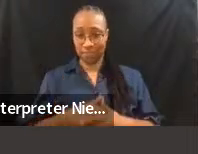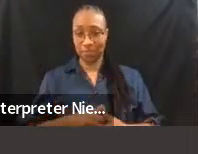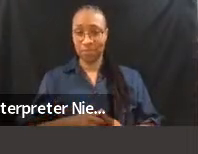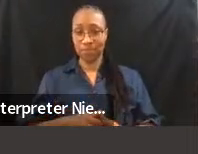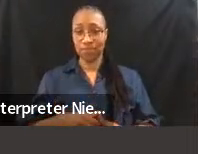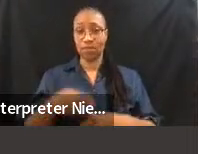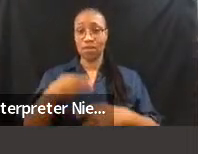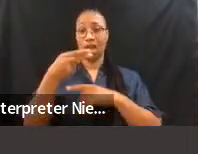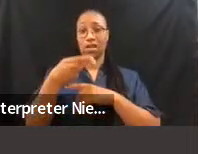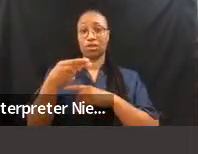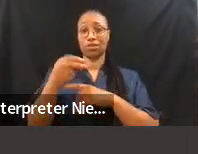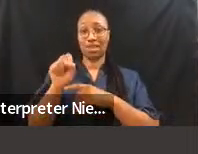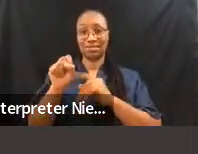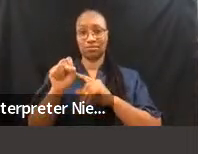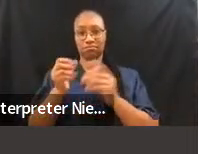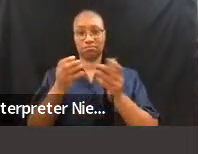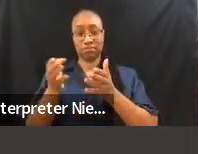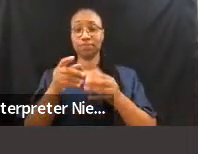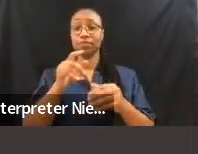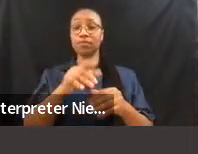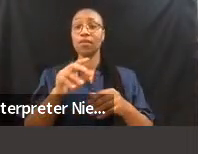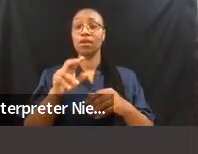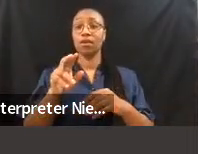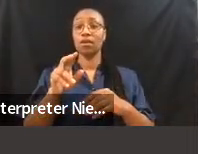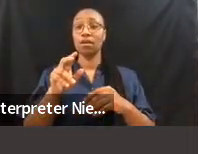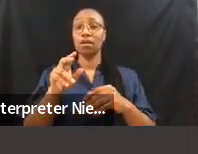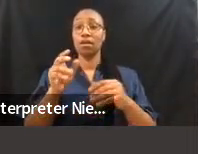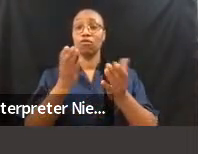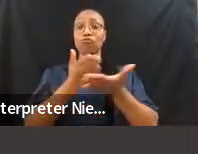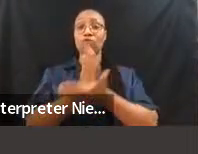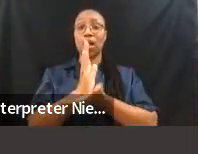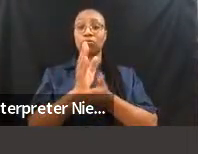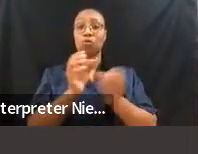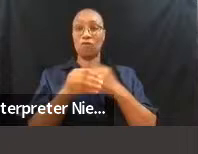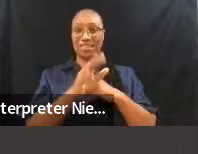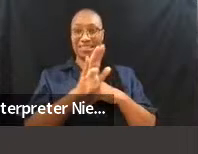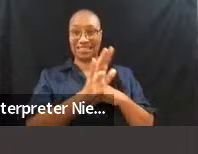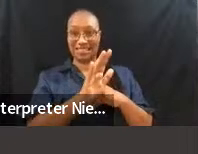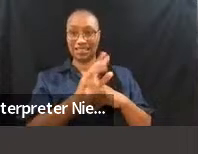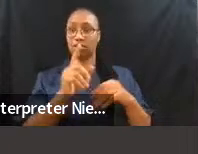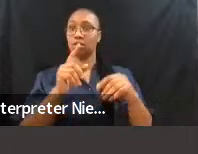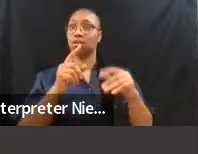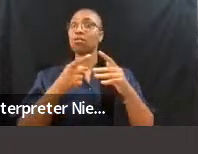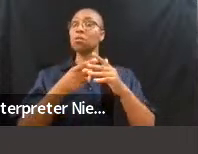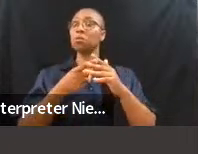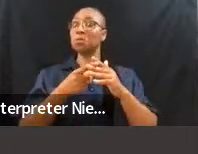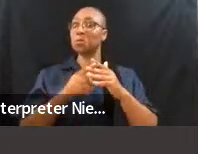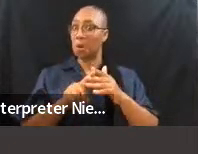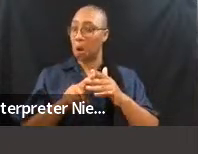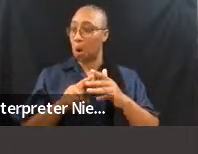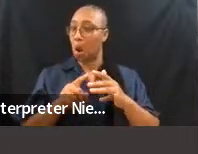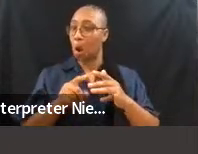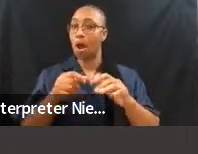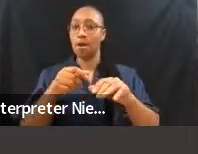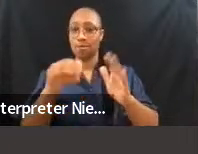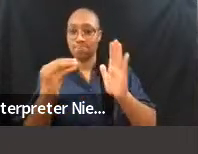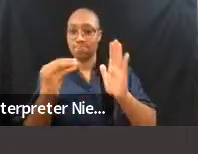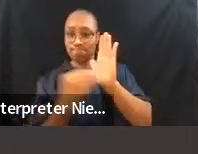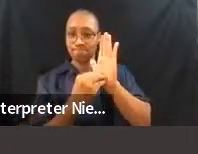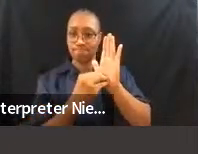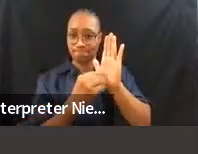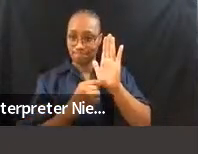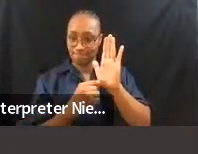has begun the regulatory process for amending its 504 regulation. They will be issuing a request